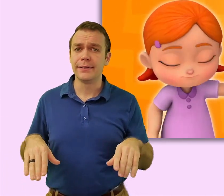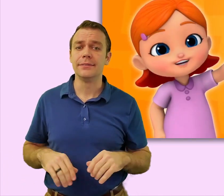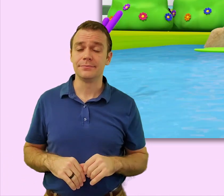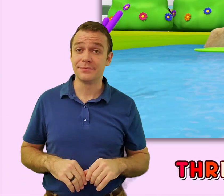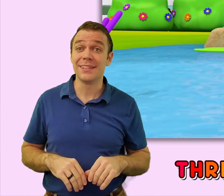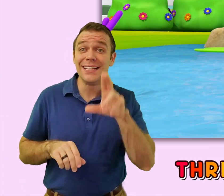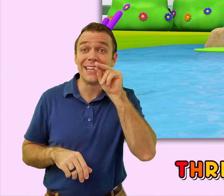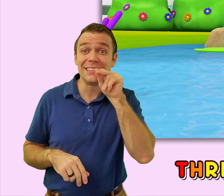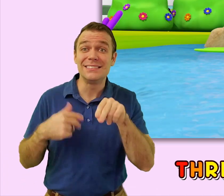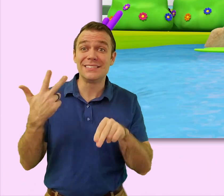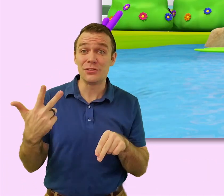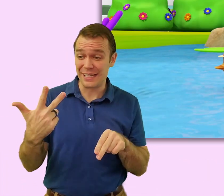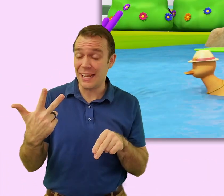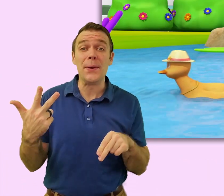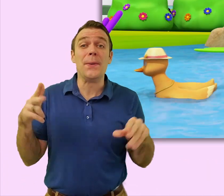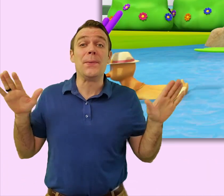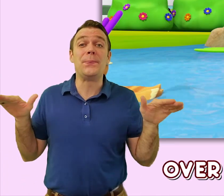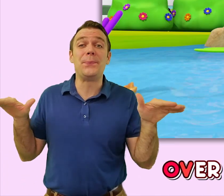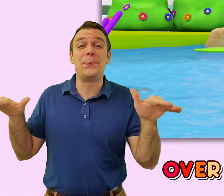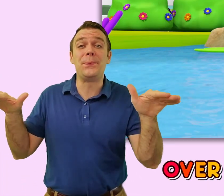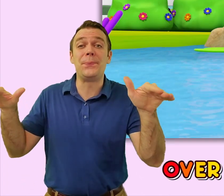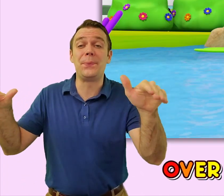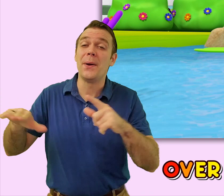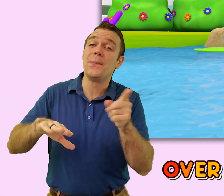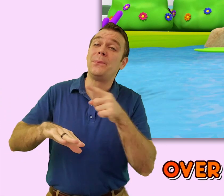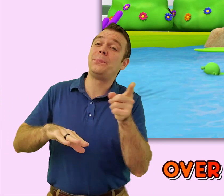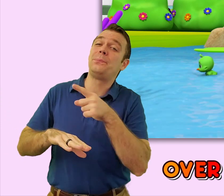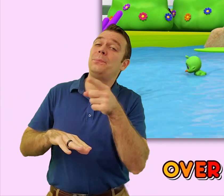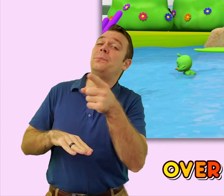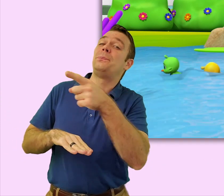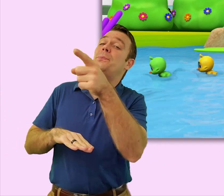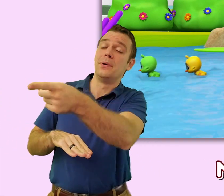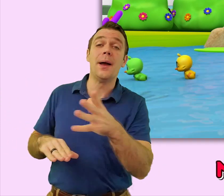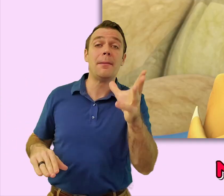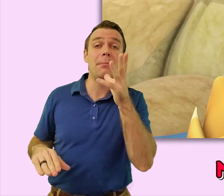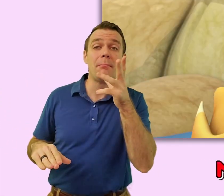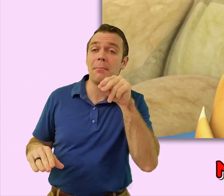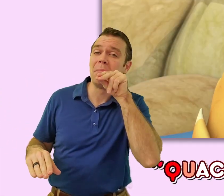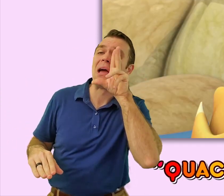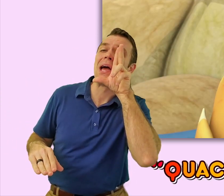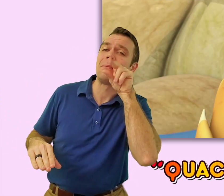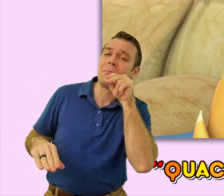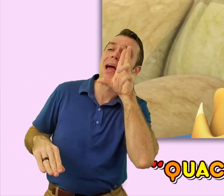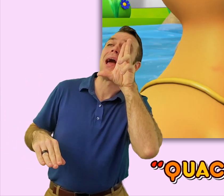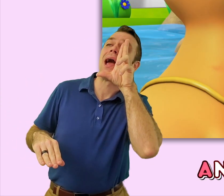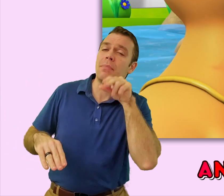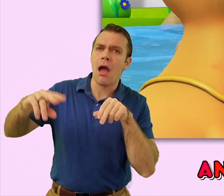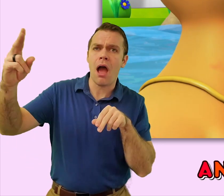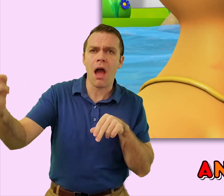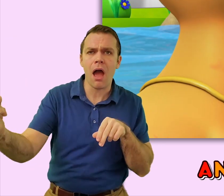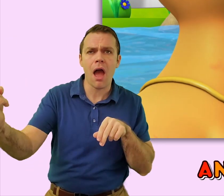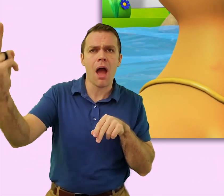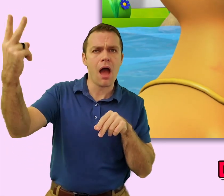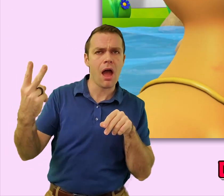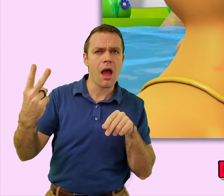say goodbye? 3 little ducks went flying one day, over the hill and far away. Mother duck said quack, quack, quack, quack, and